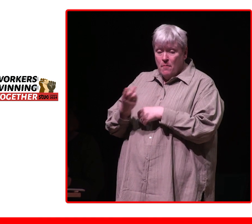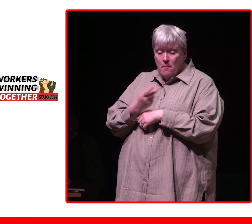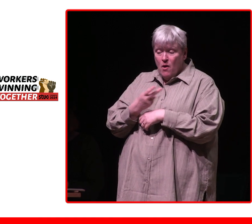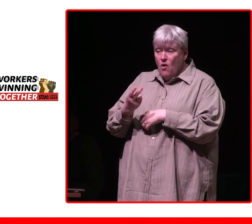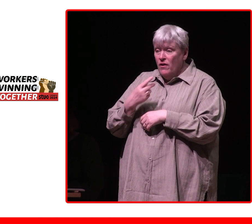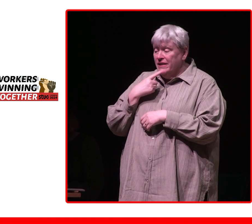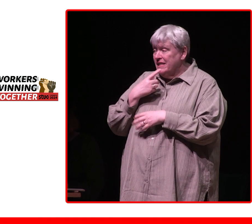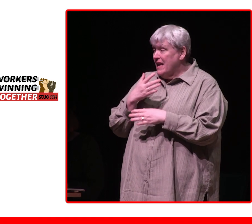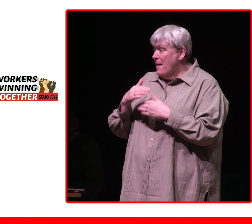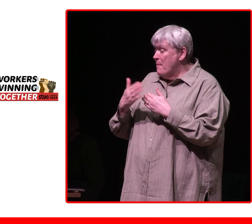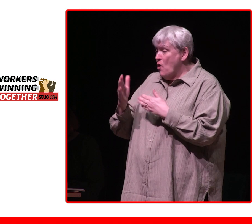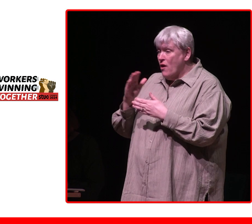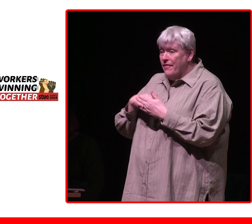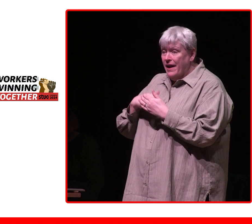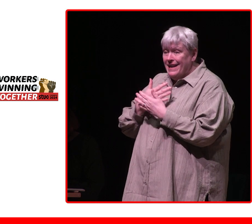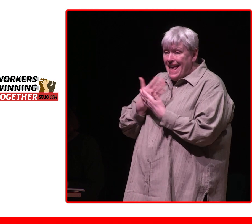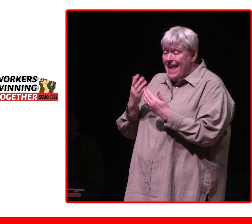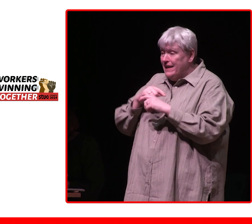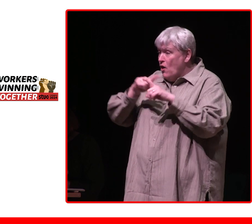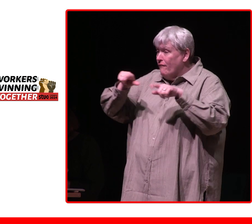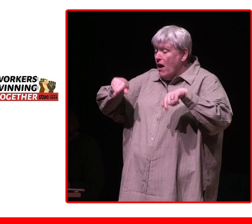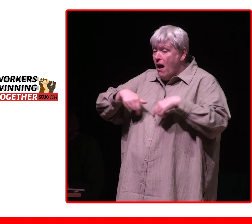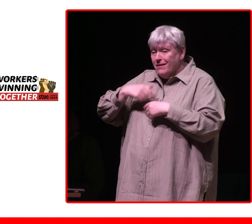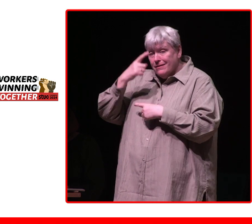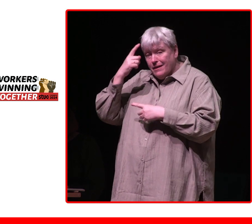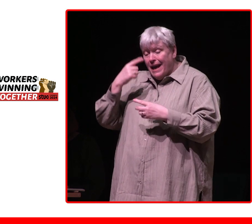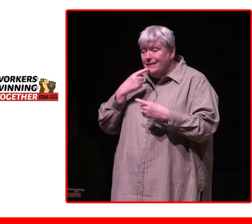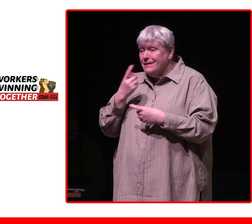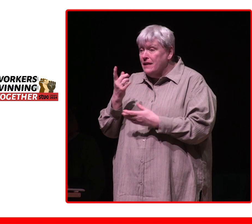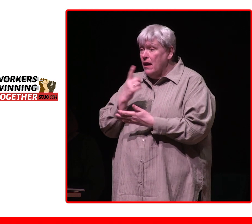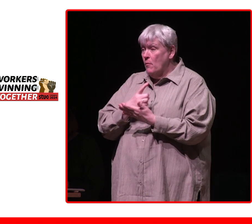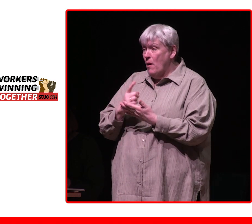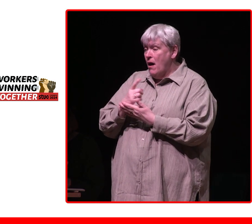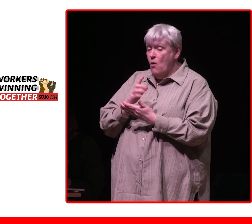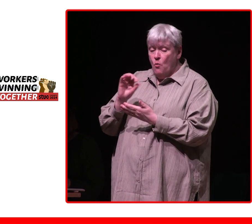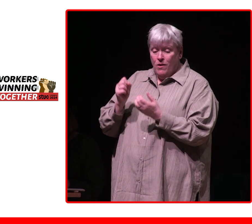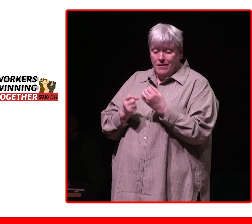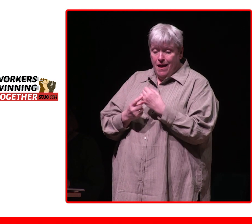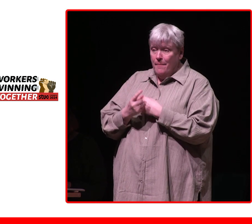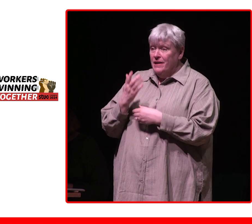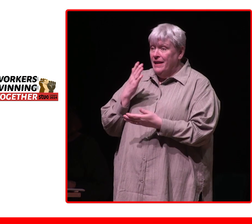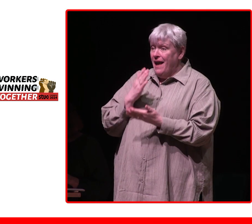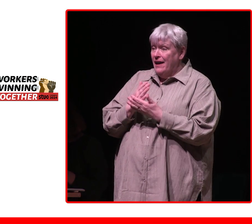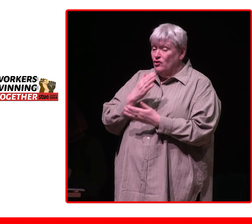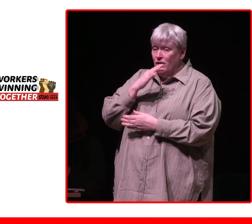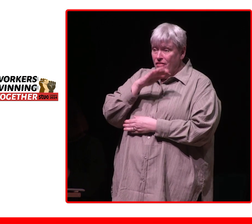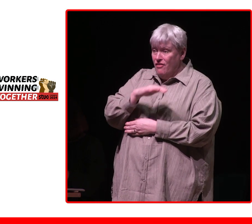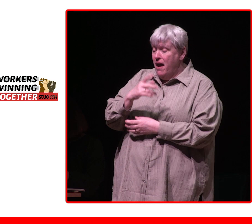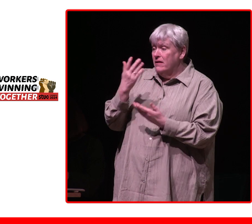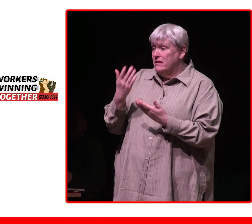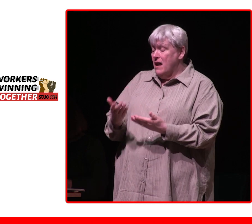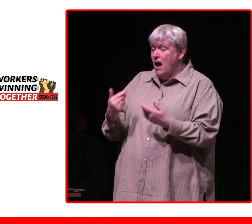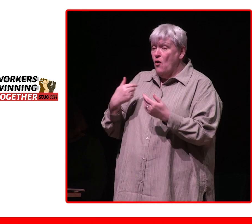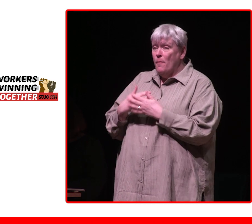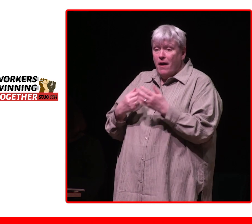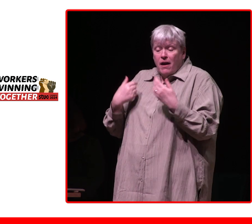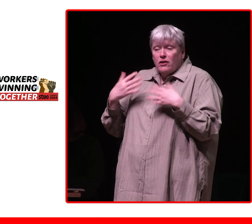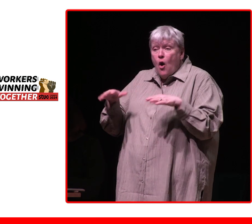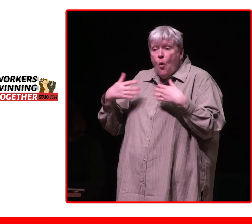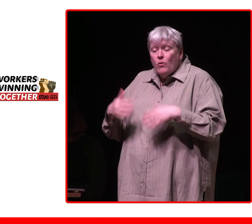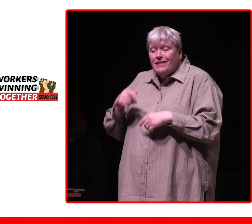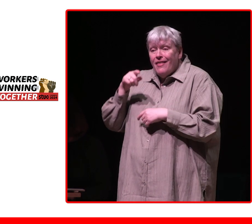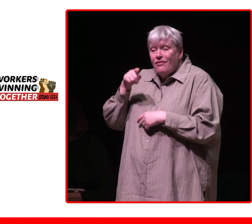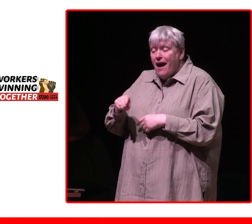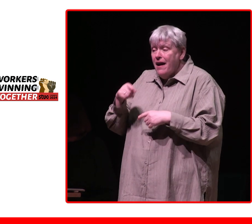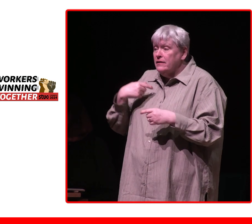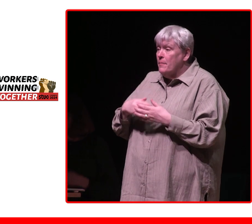more than any of us in this hall could say about what is actually happening just now, but not only about what is happening just now, but what has